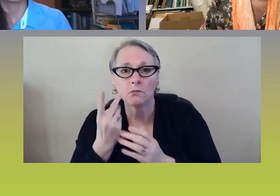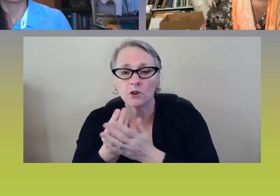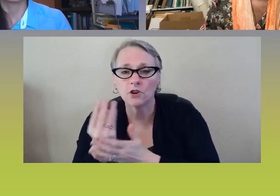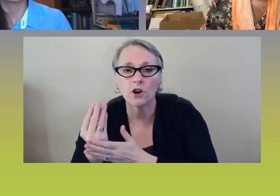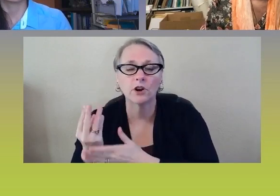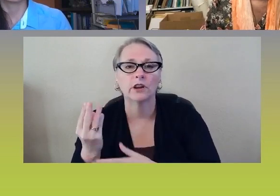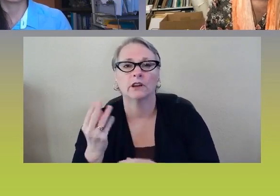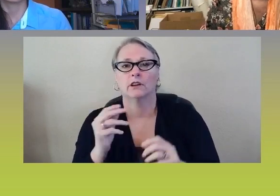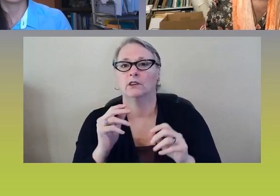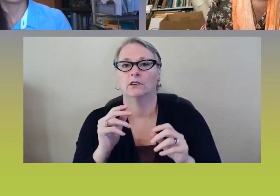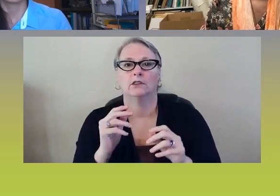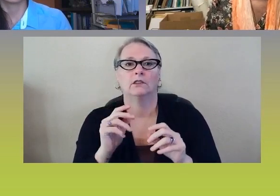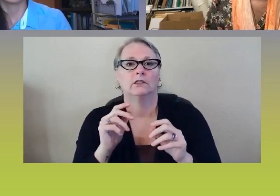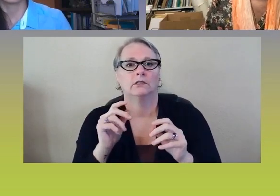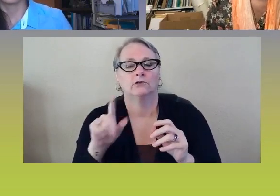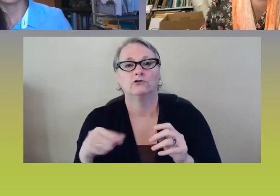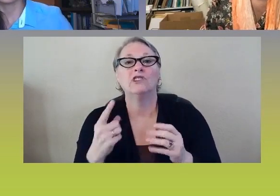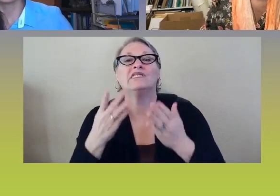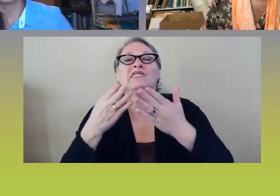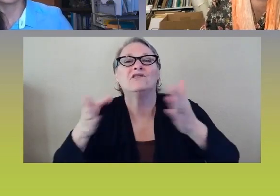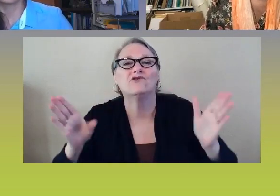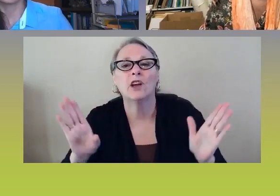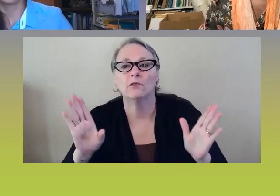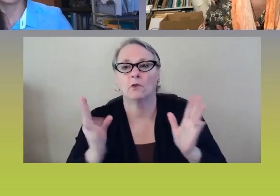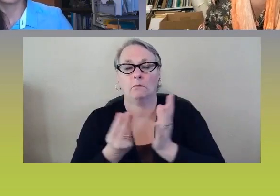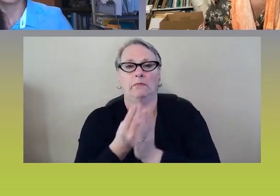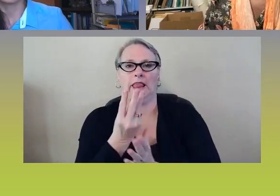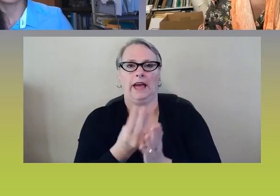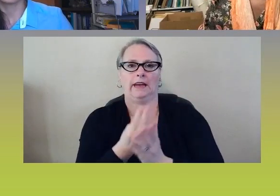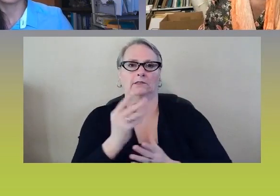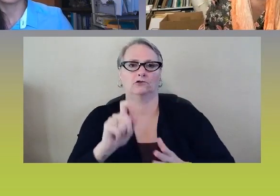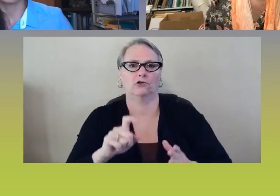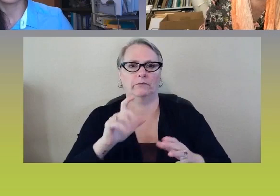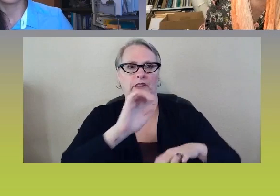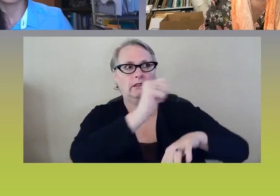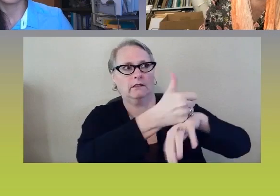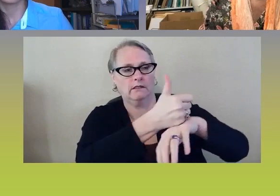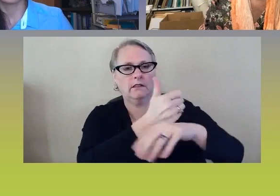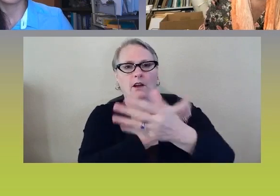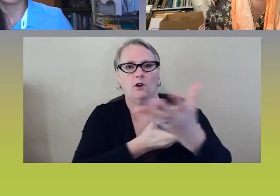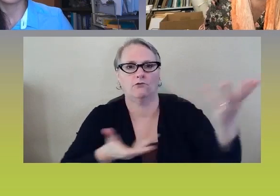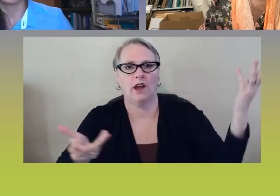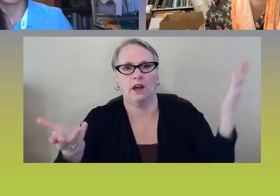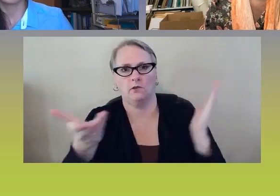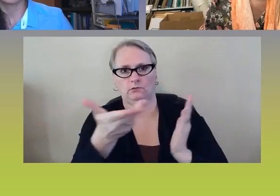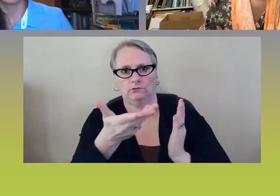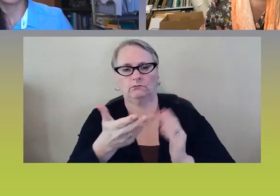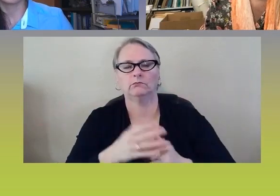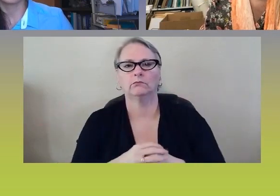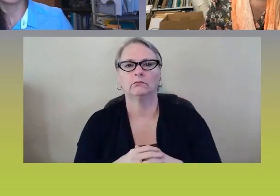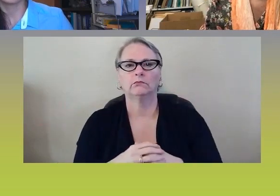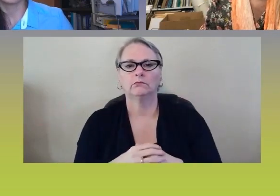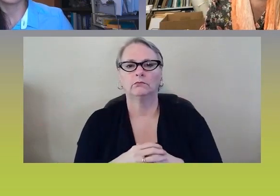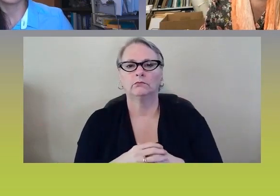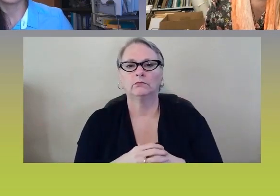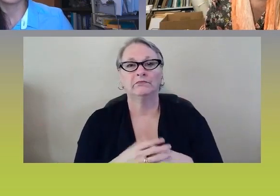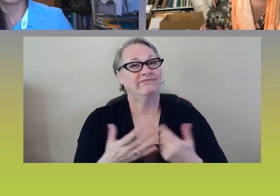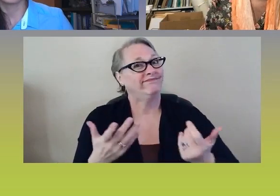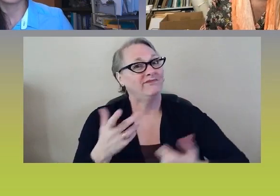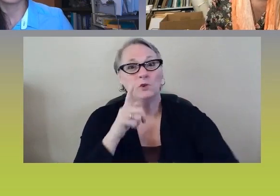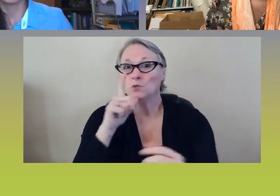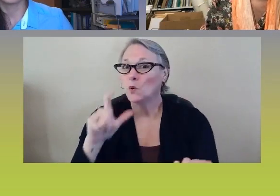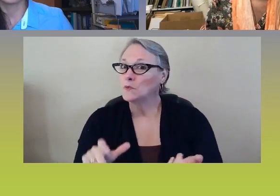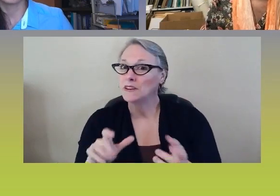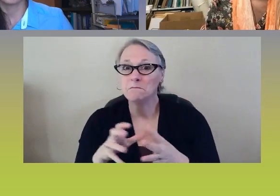but in general, plants around children. And then you don't need much. In